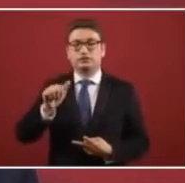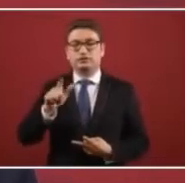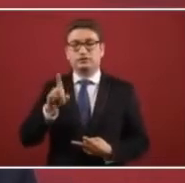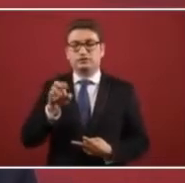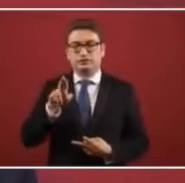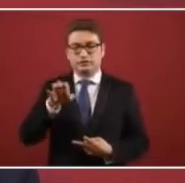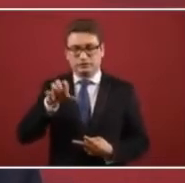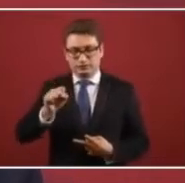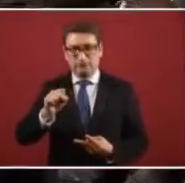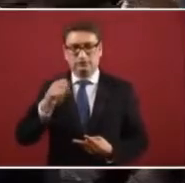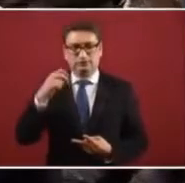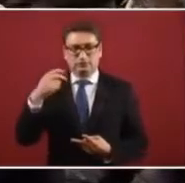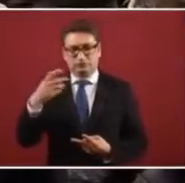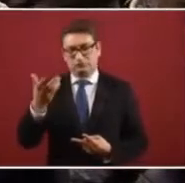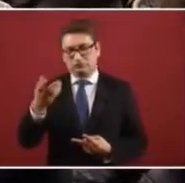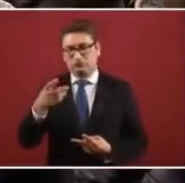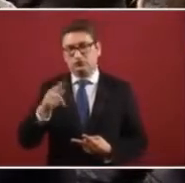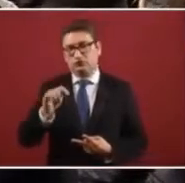and another from